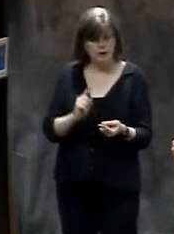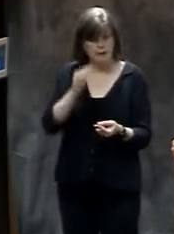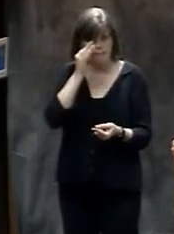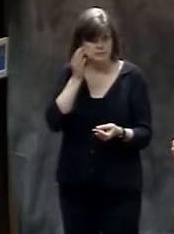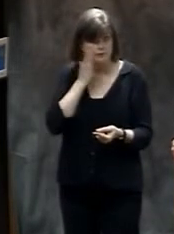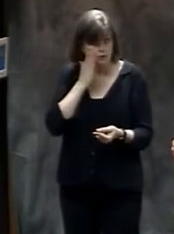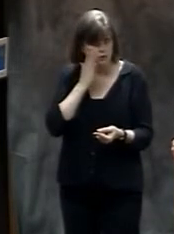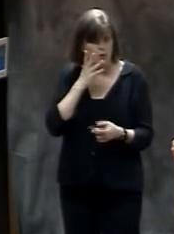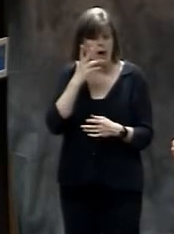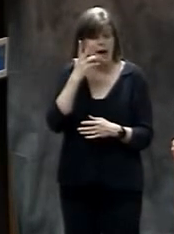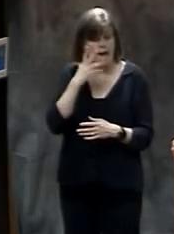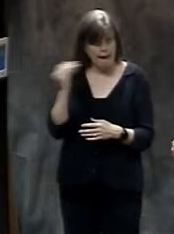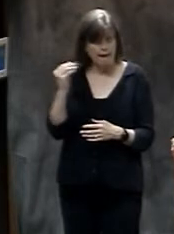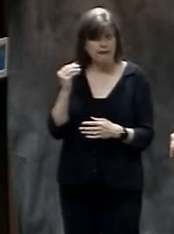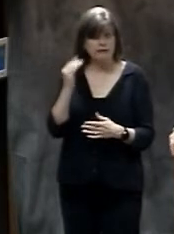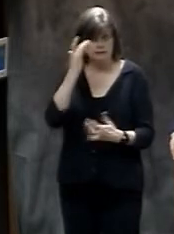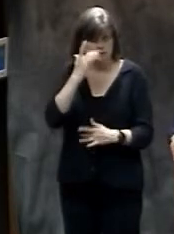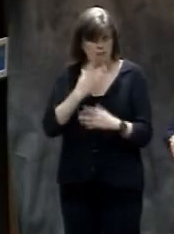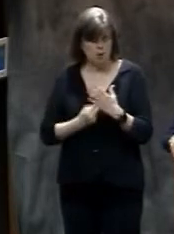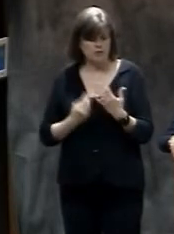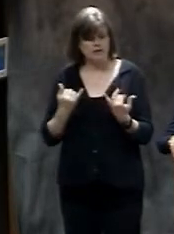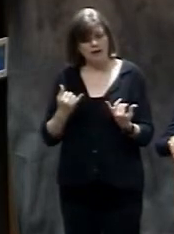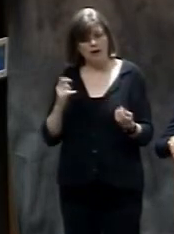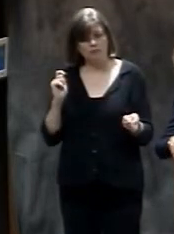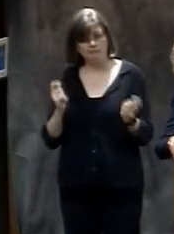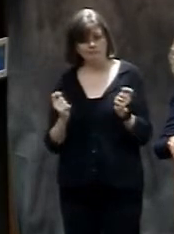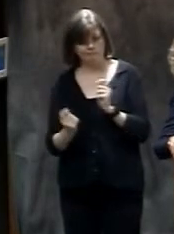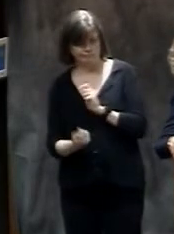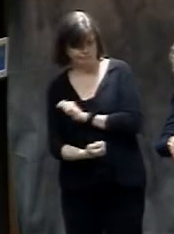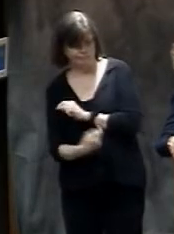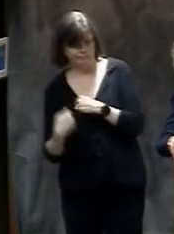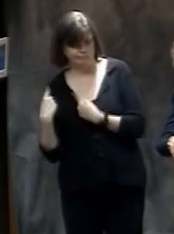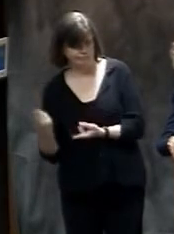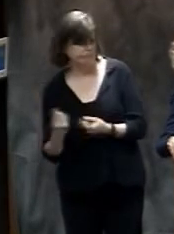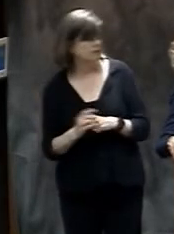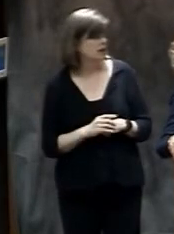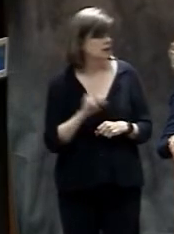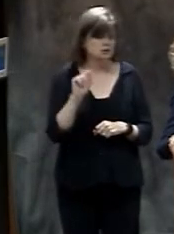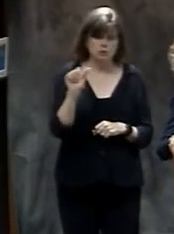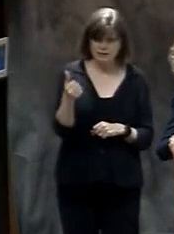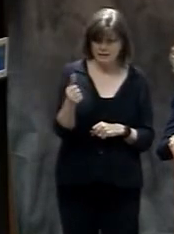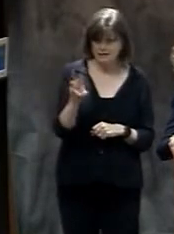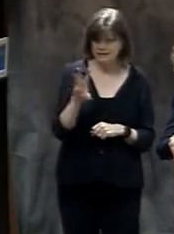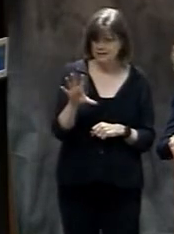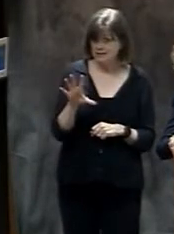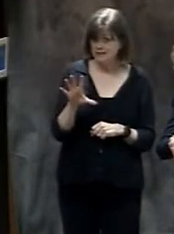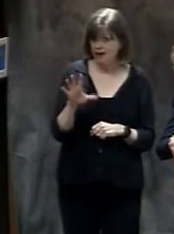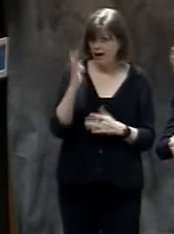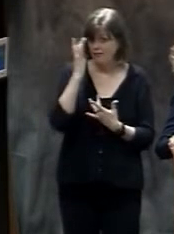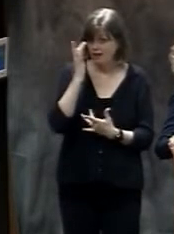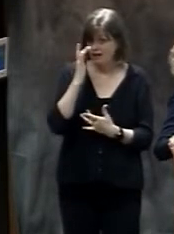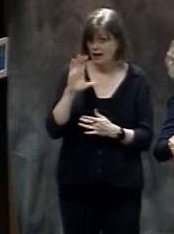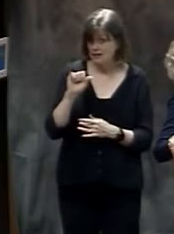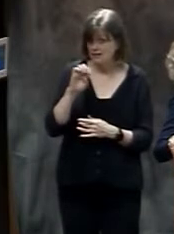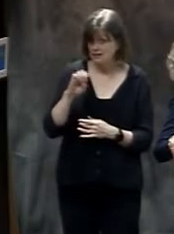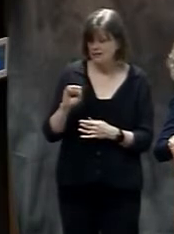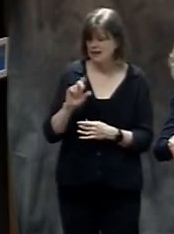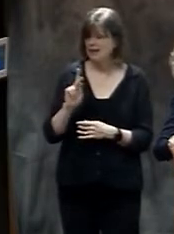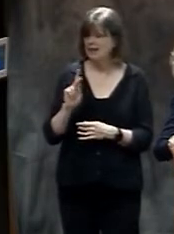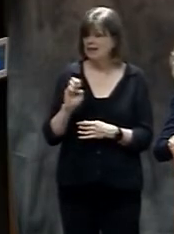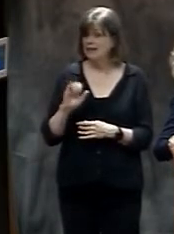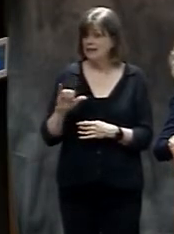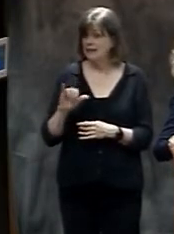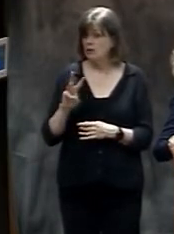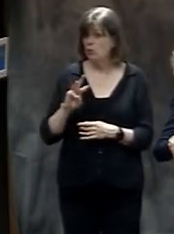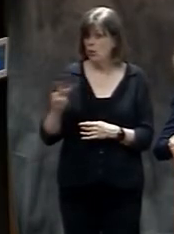and now gradually we're starting to see things change. So 2010, we had 65 cases in Key West, Florida, and then you can see throughout